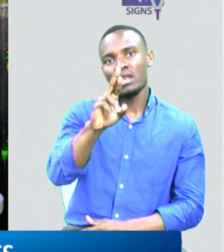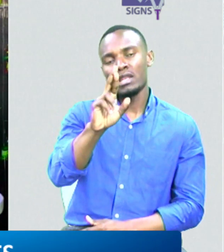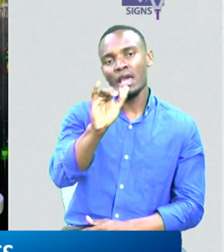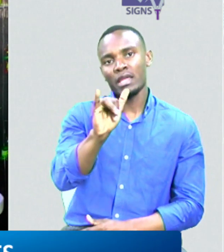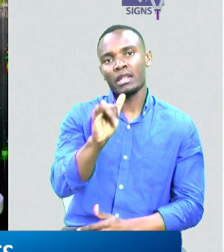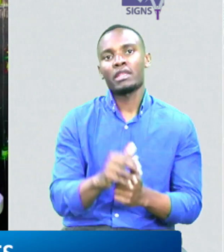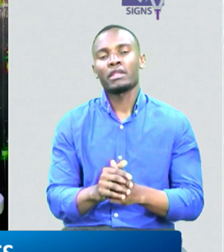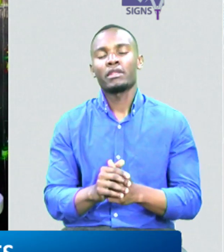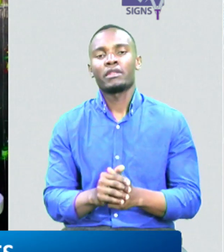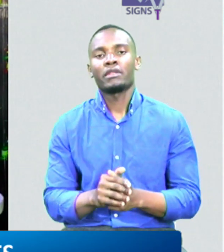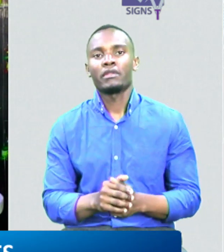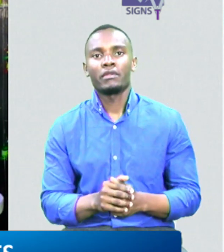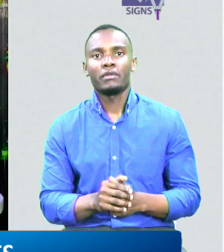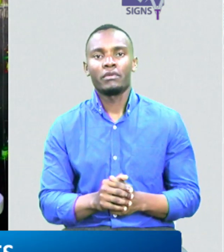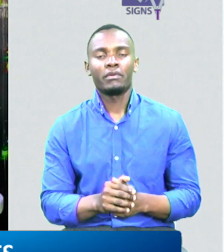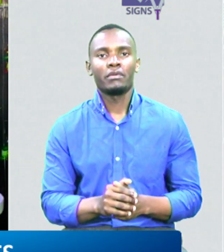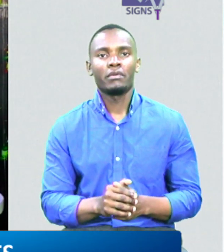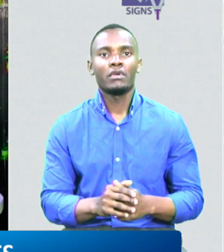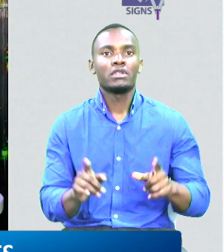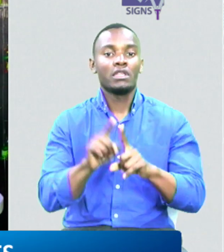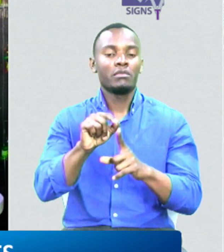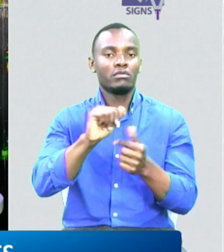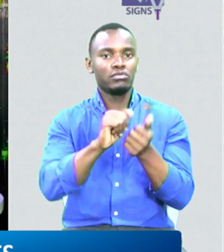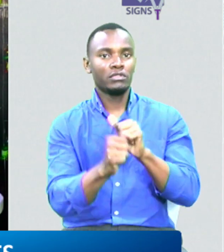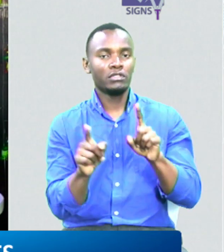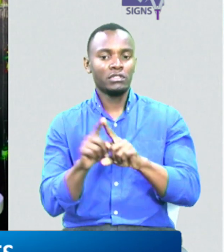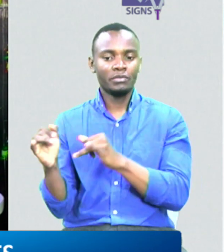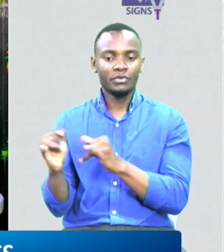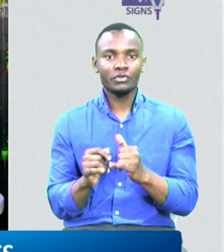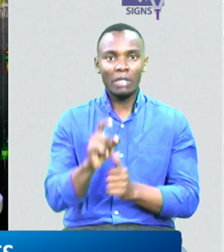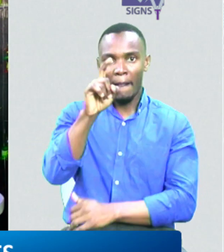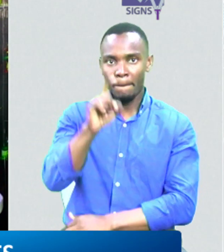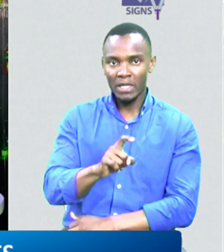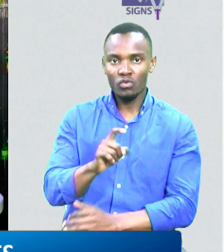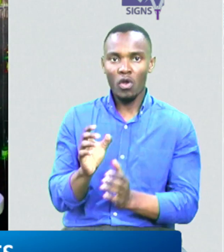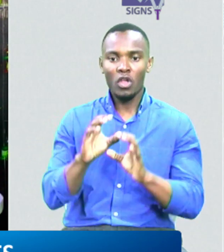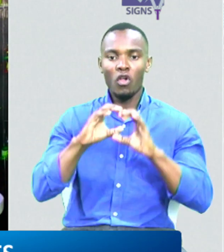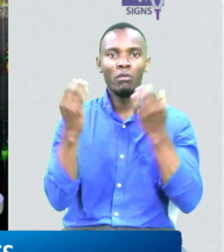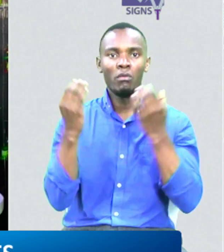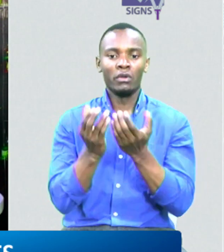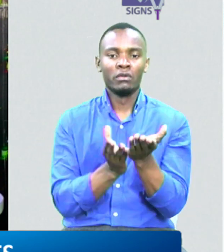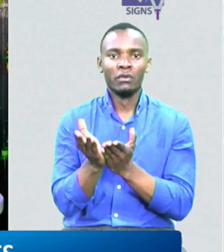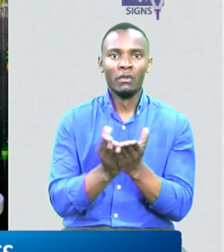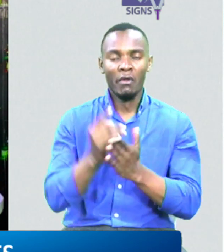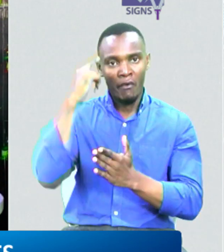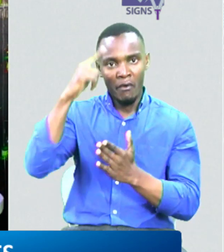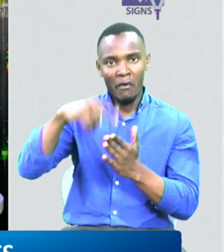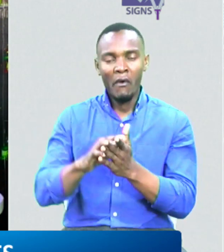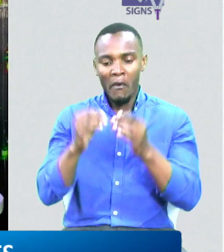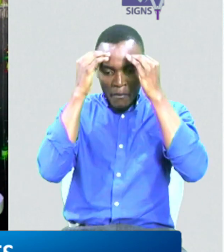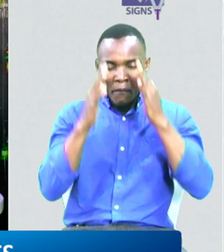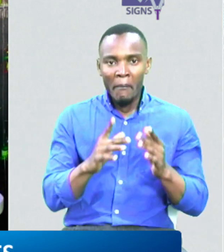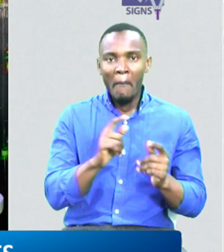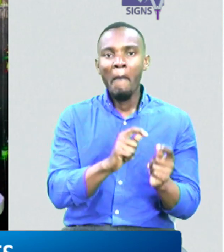That story now to education reforms. Secondary title scrapped as subjects reduced. Mandatory community